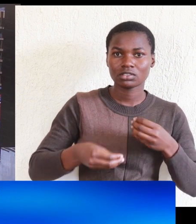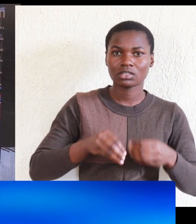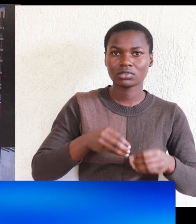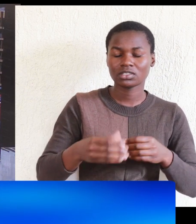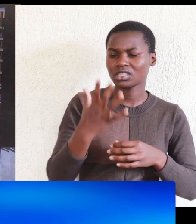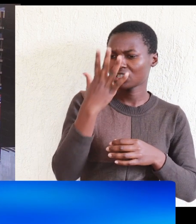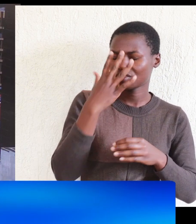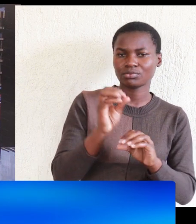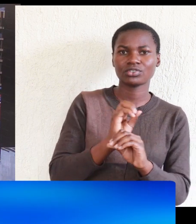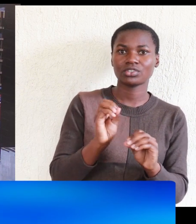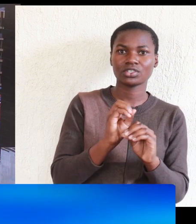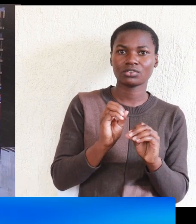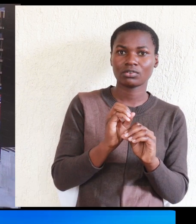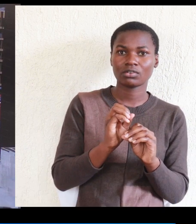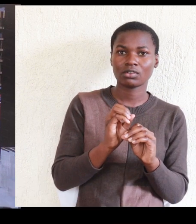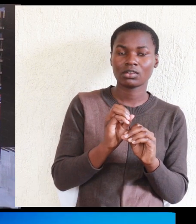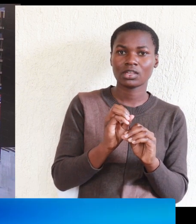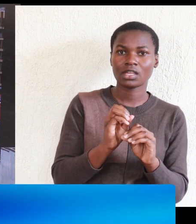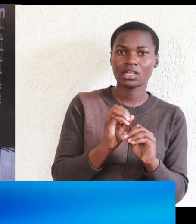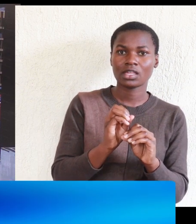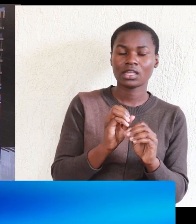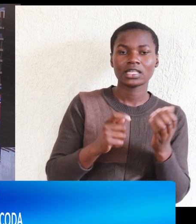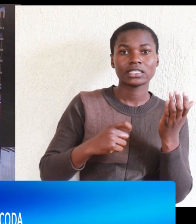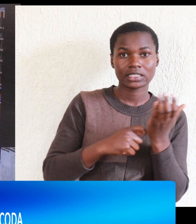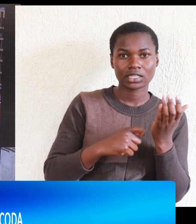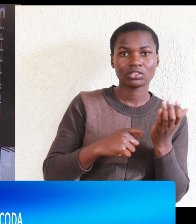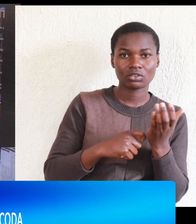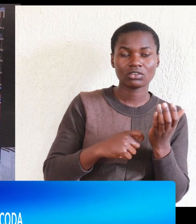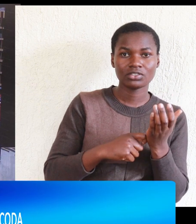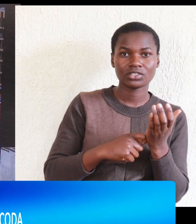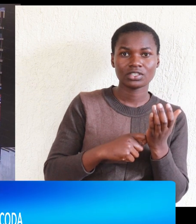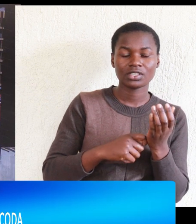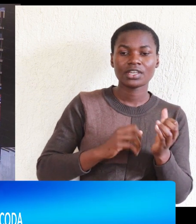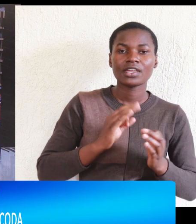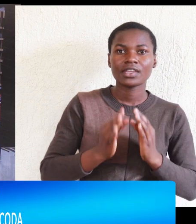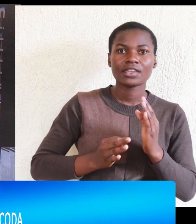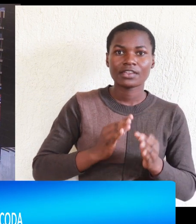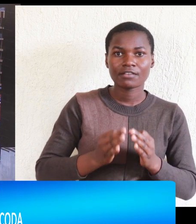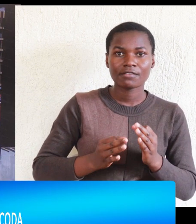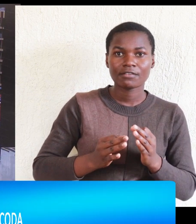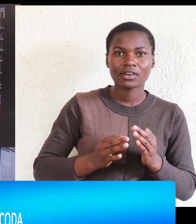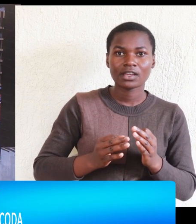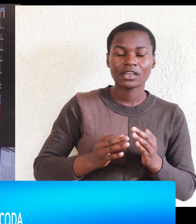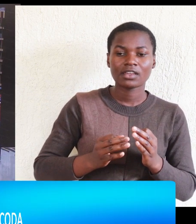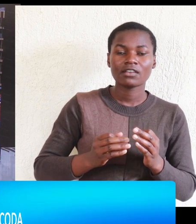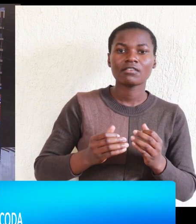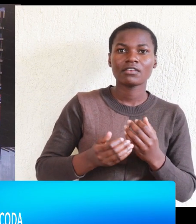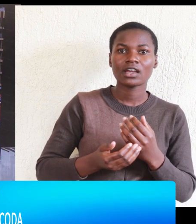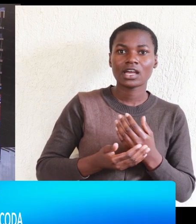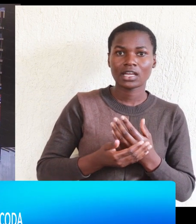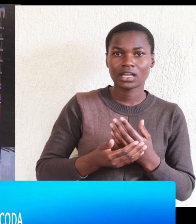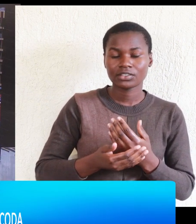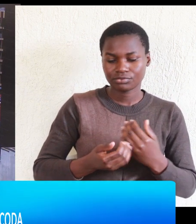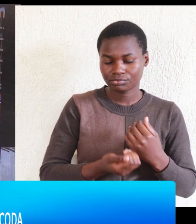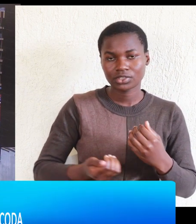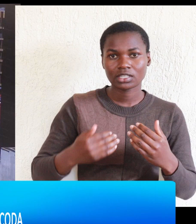parents is, when you have a child who has a disability, don't shy away or keep away that child. And I think with